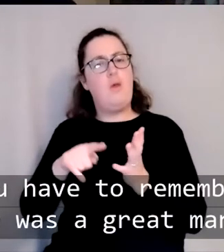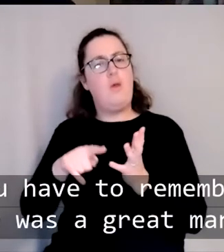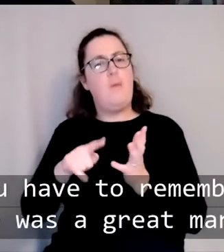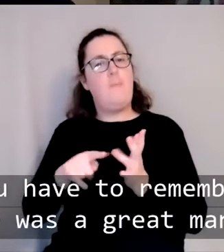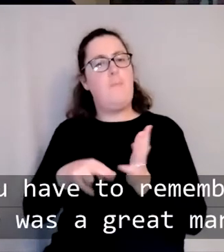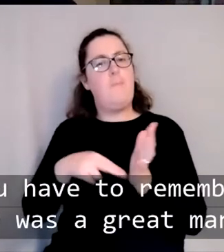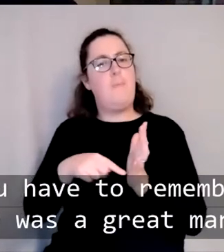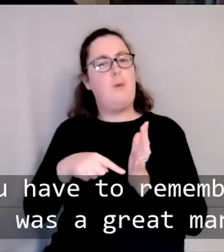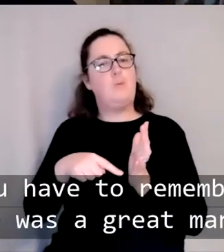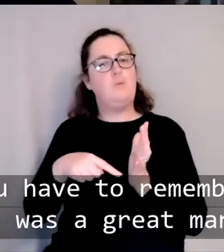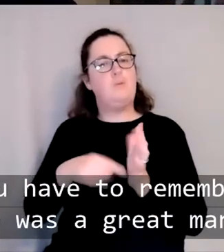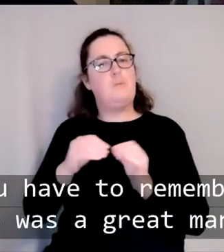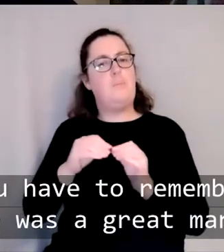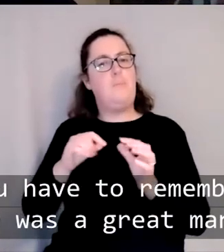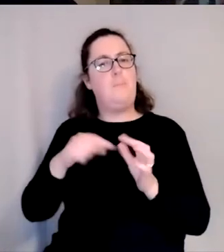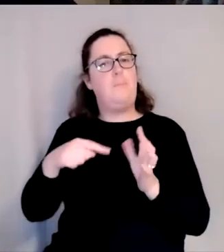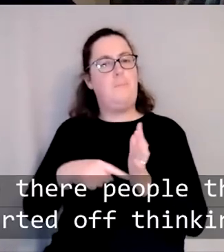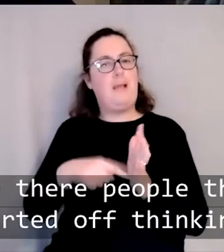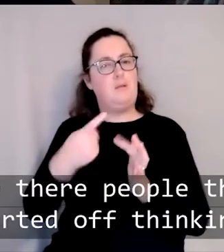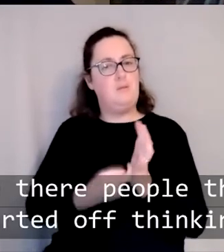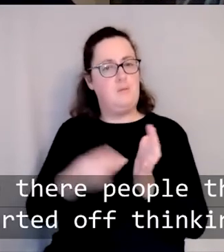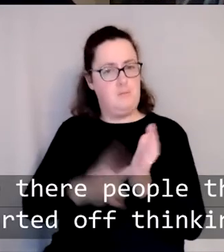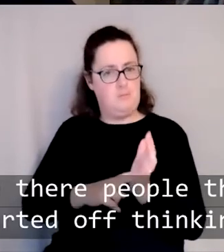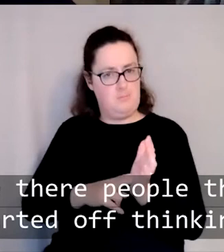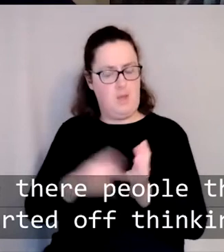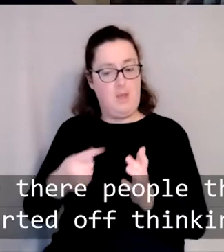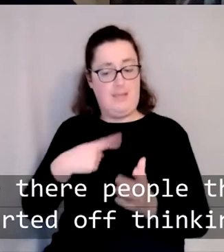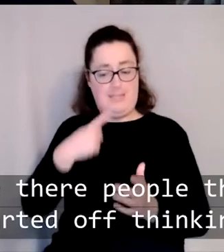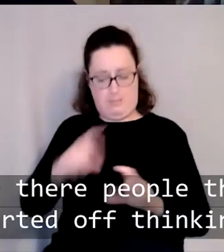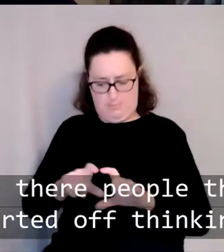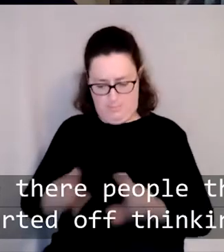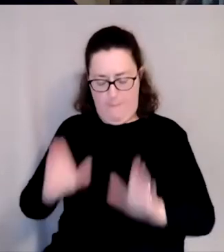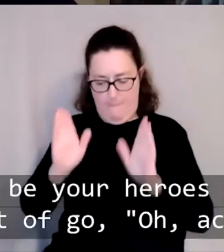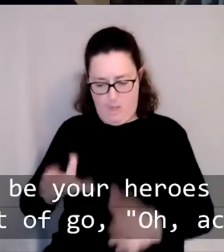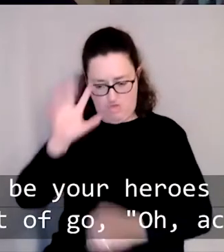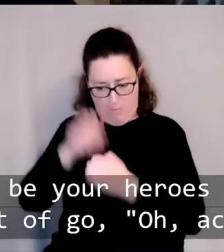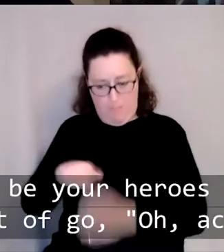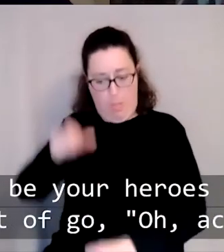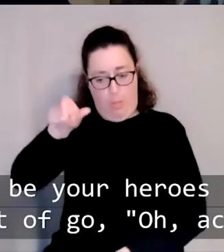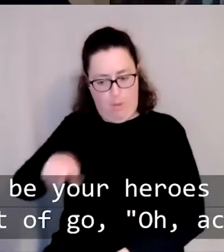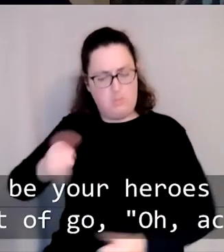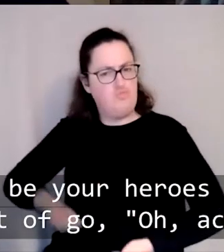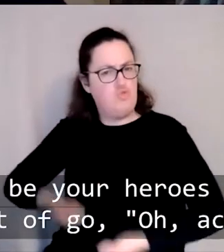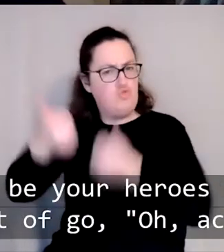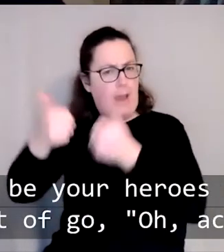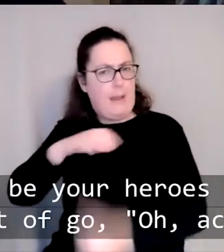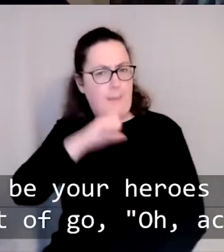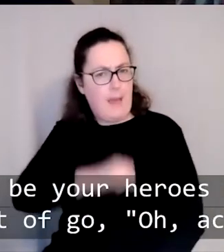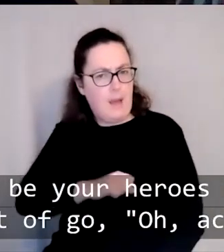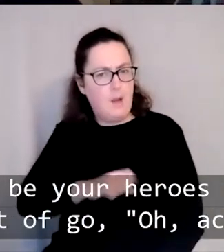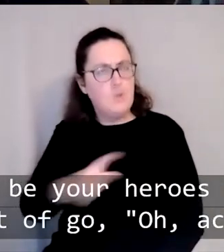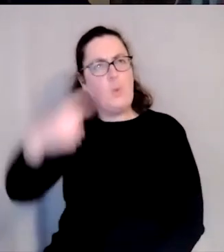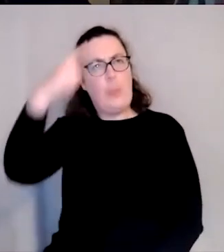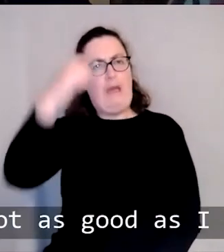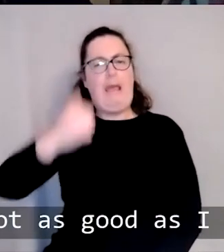"You have to remember he was a great man." Are the people that you started off thinking that were going to be your heroes, and then you sort